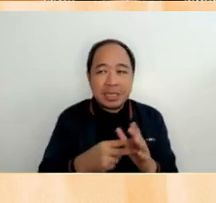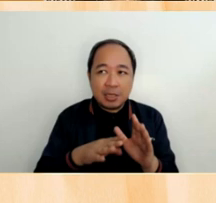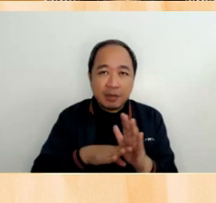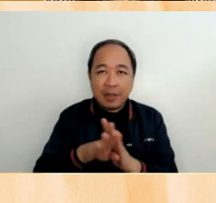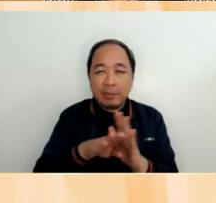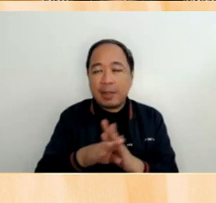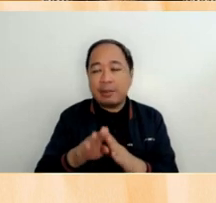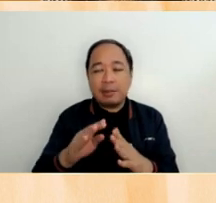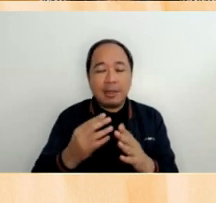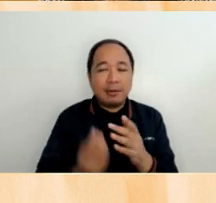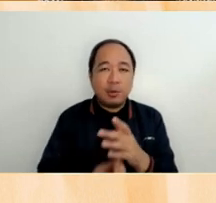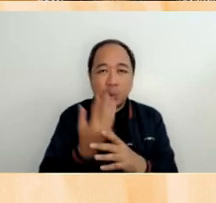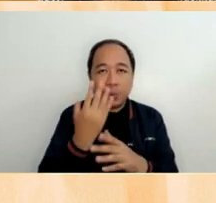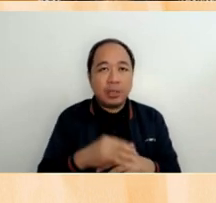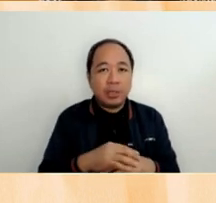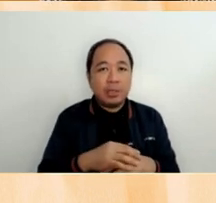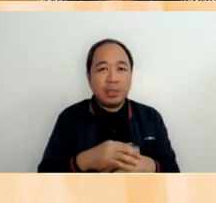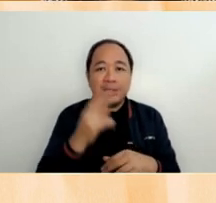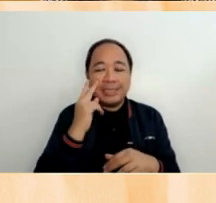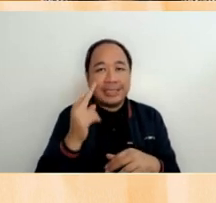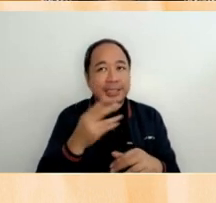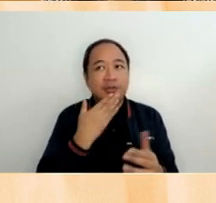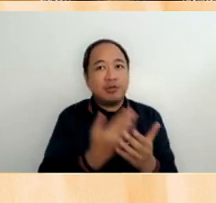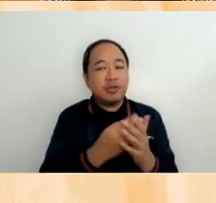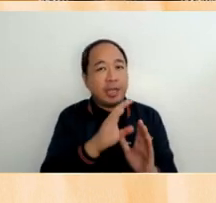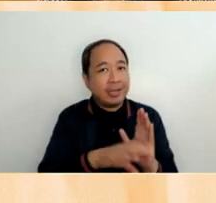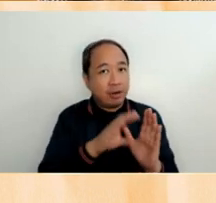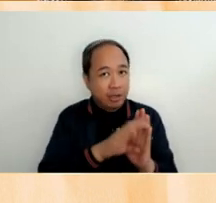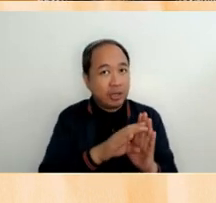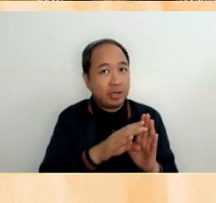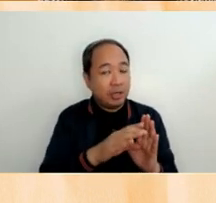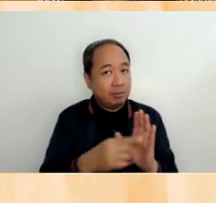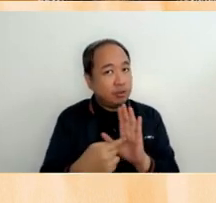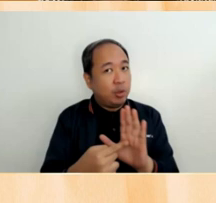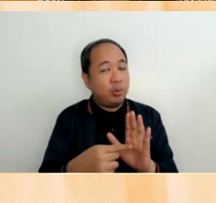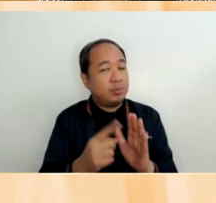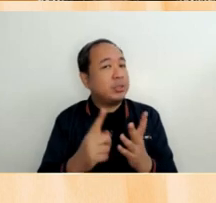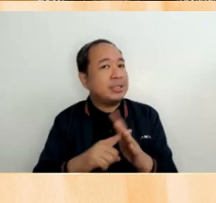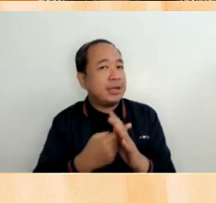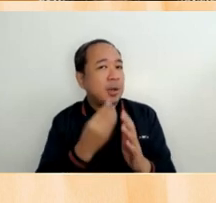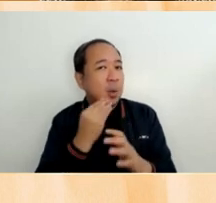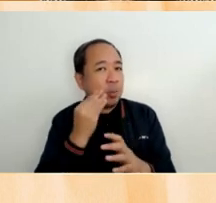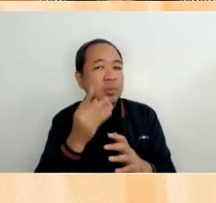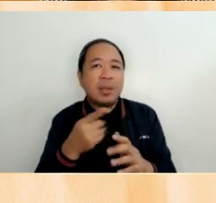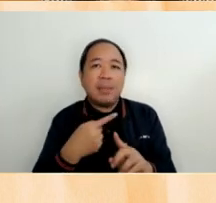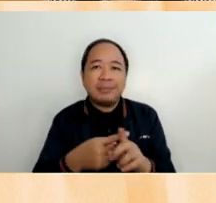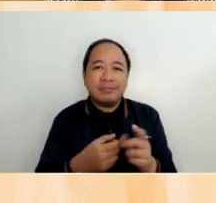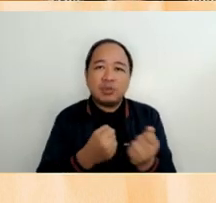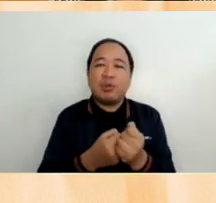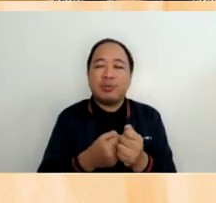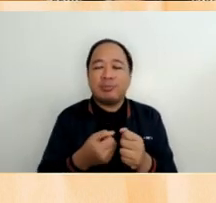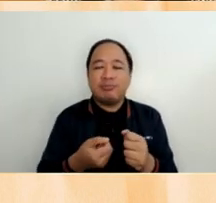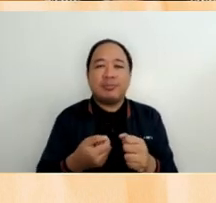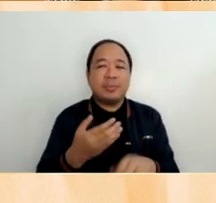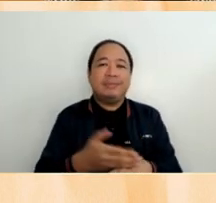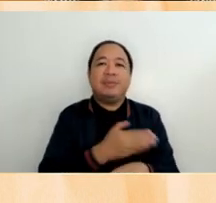growth and development. Modeling of good character starts at home and reinforced in school.